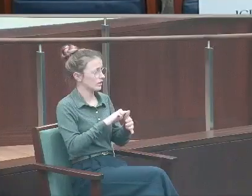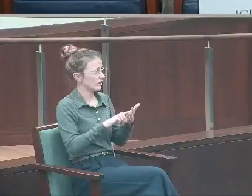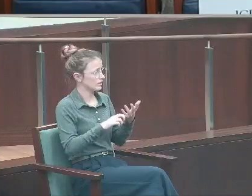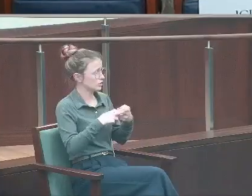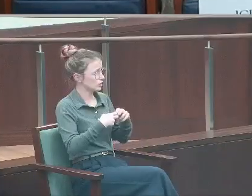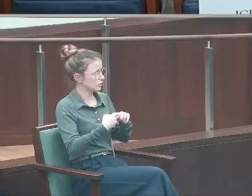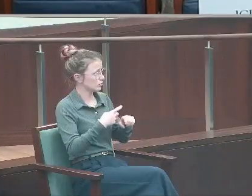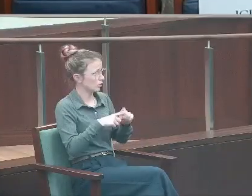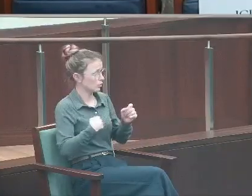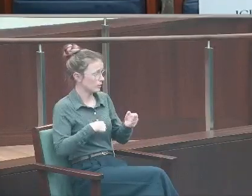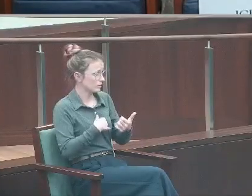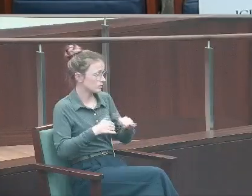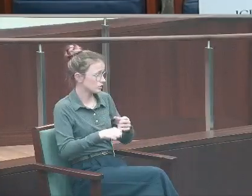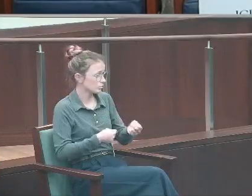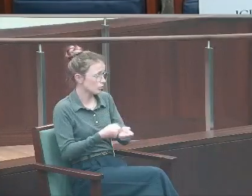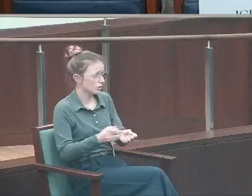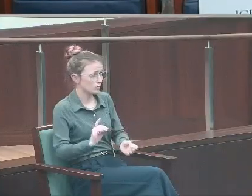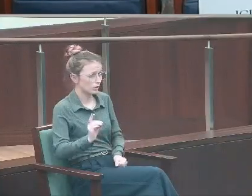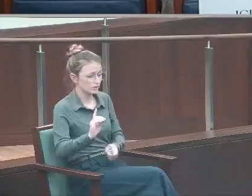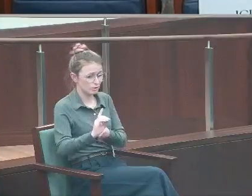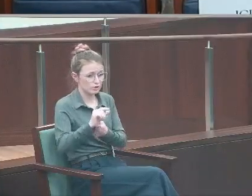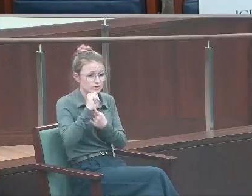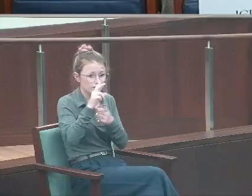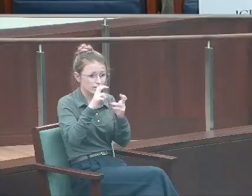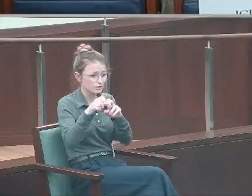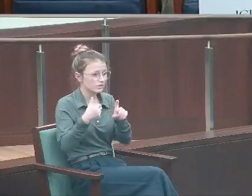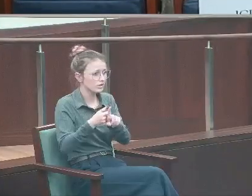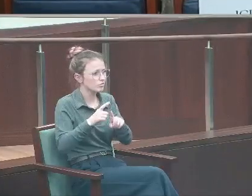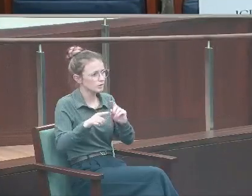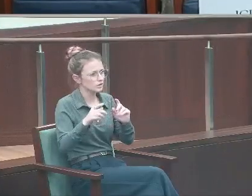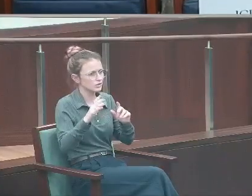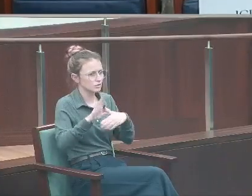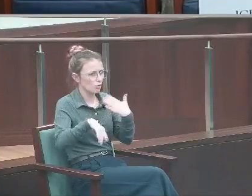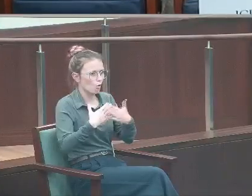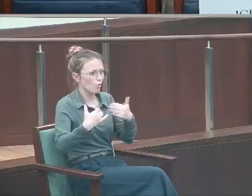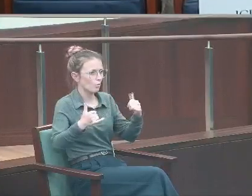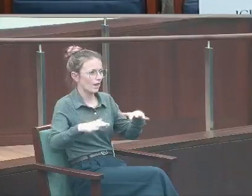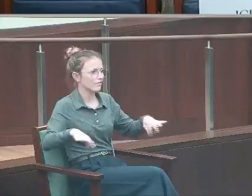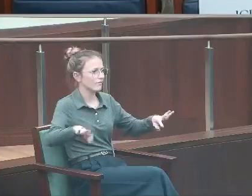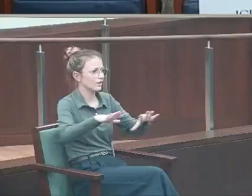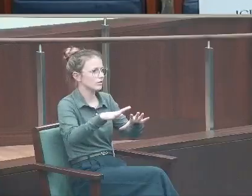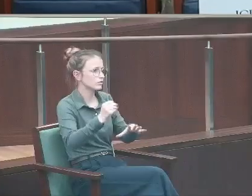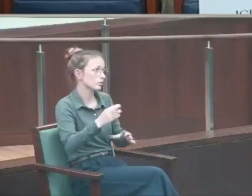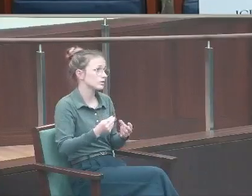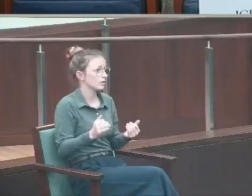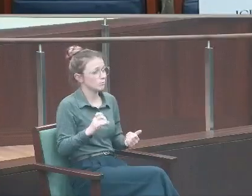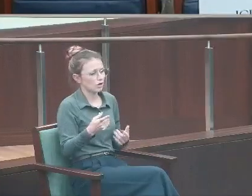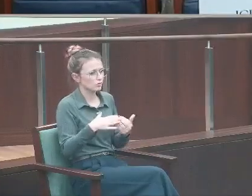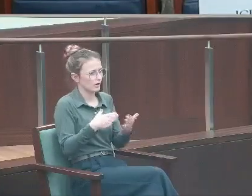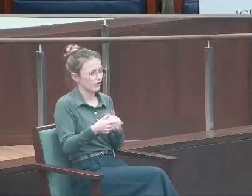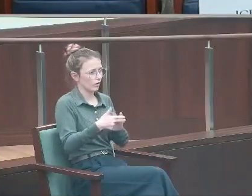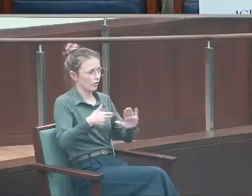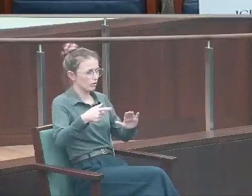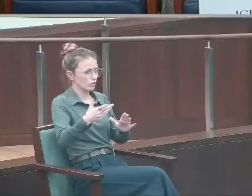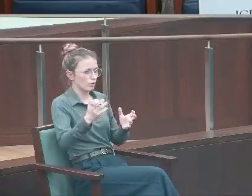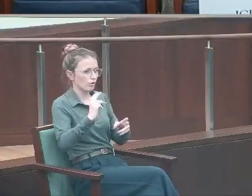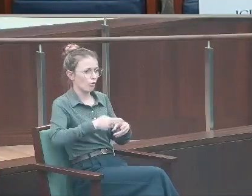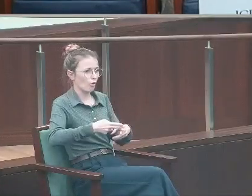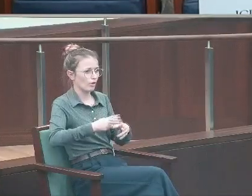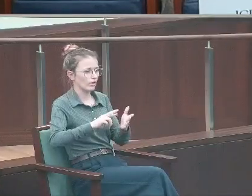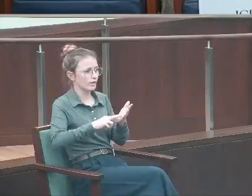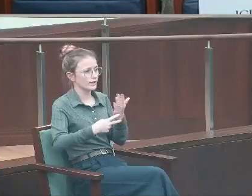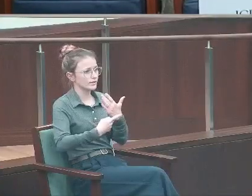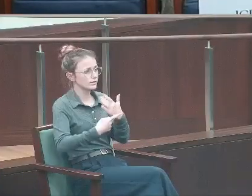agree with Aaron, is not an issue itself, it's the entire playing field or sandbox, or however you described it. And in particular, right